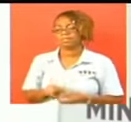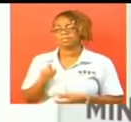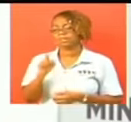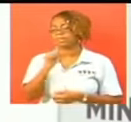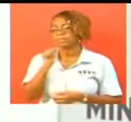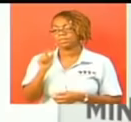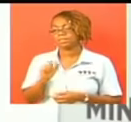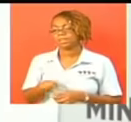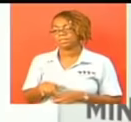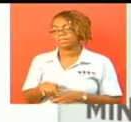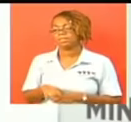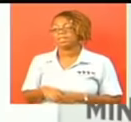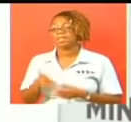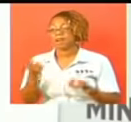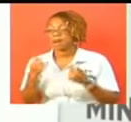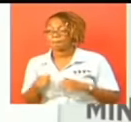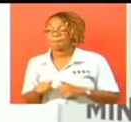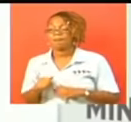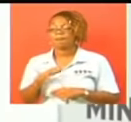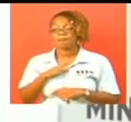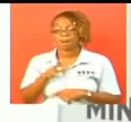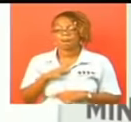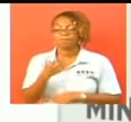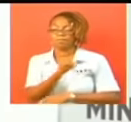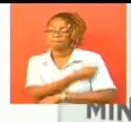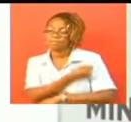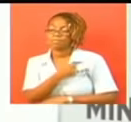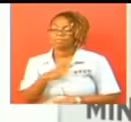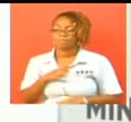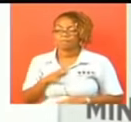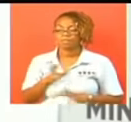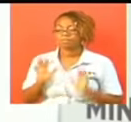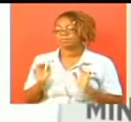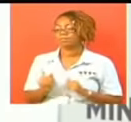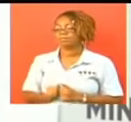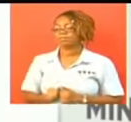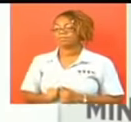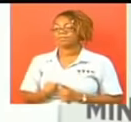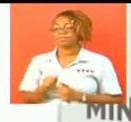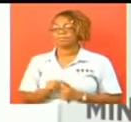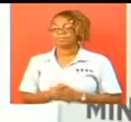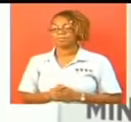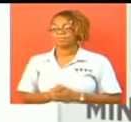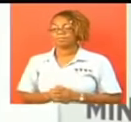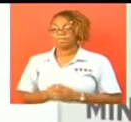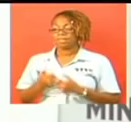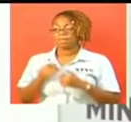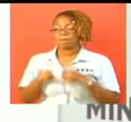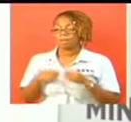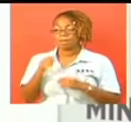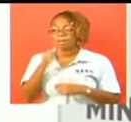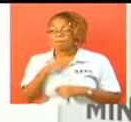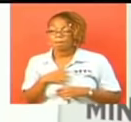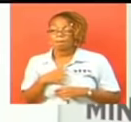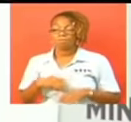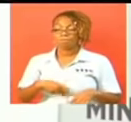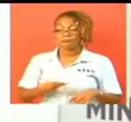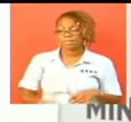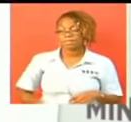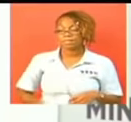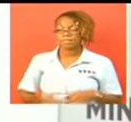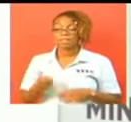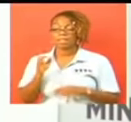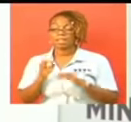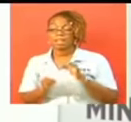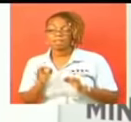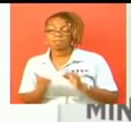like a special category for breastfeeding women to go out there to get vaccinated. We're just saying that if you're eligible for